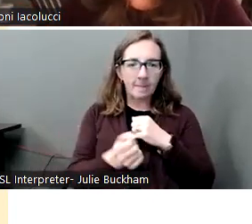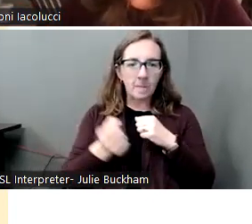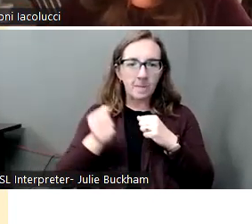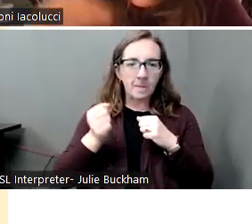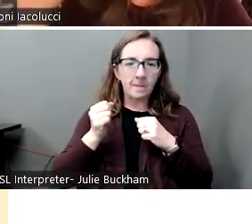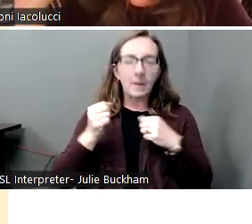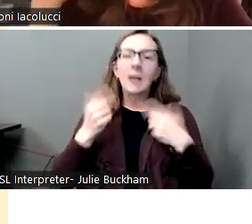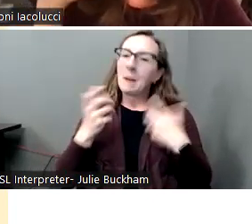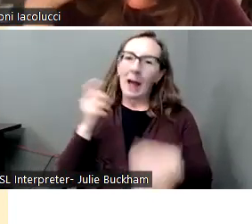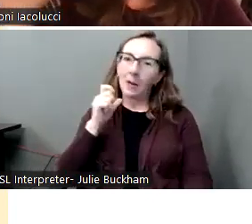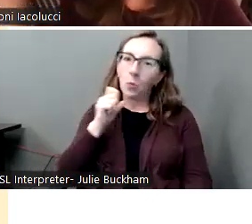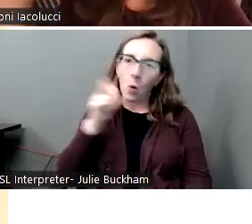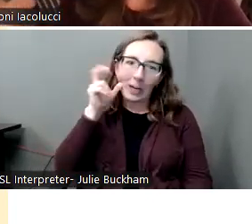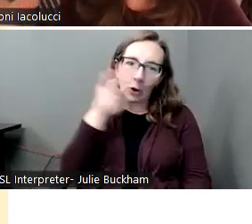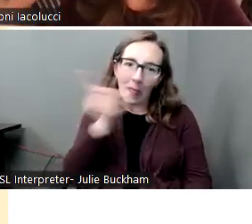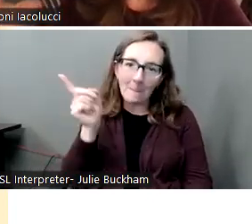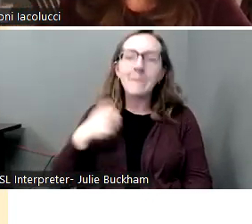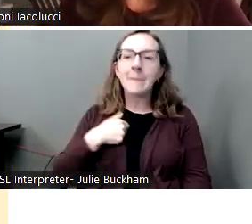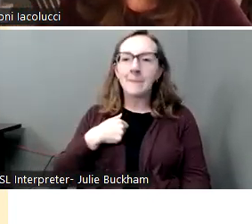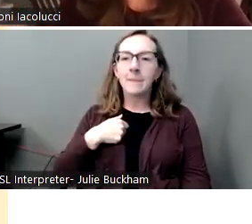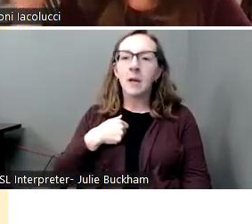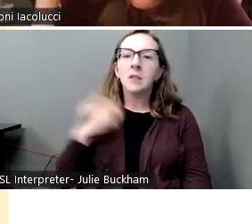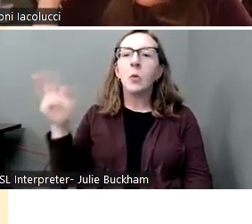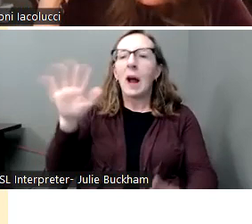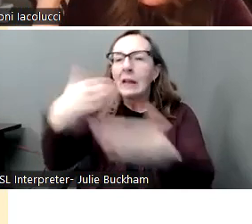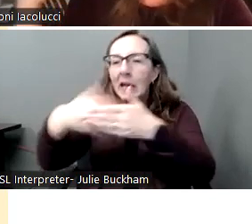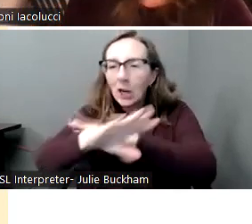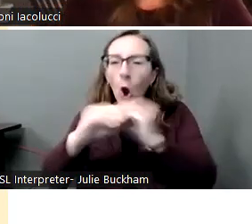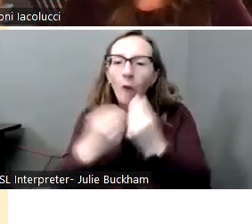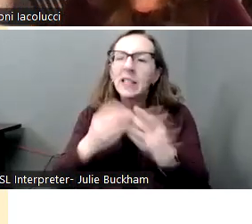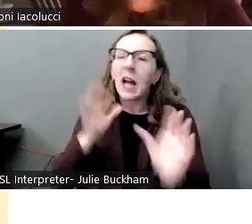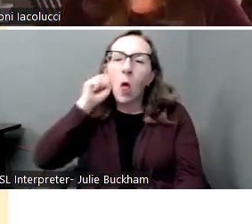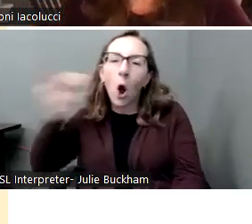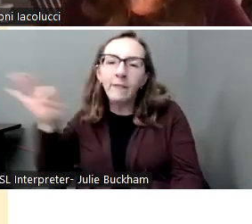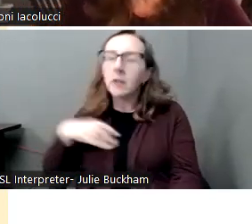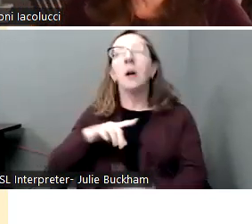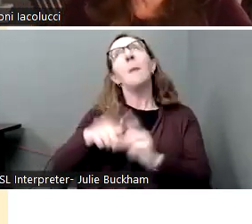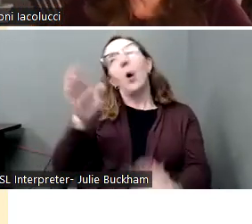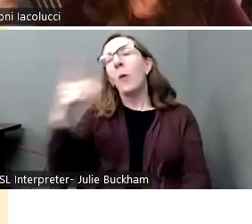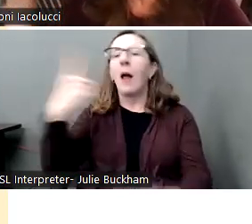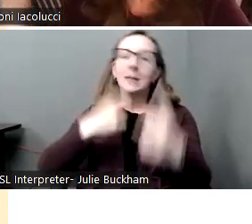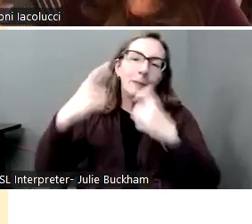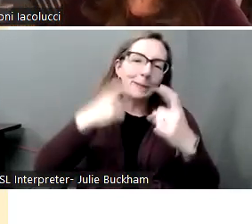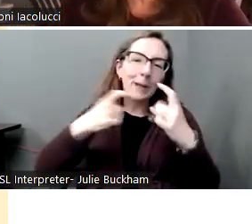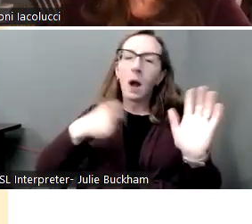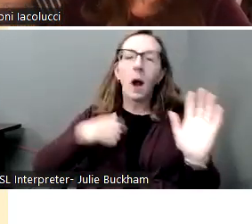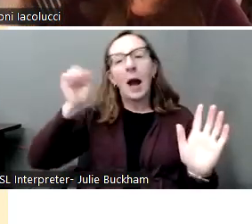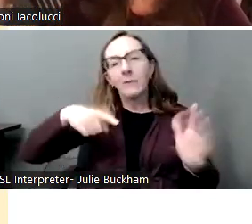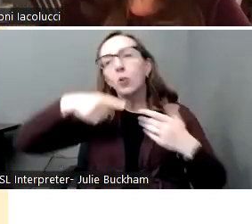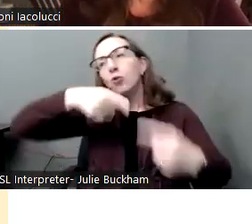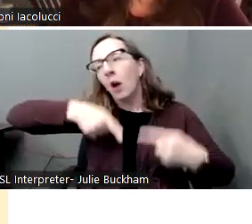hear them. And then I said, okay, I'll take it off in the doctor's office. And then I said, well, she's going to ask me a whole lot of questions and I'm going to have to